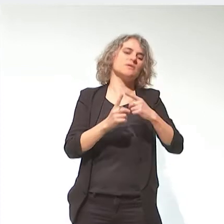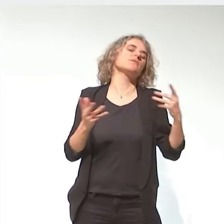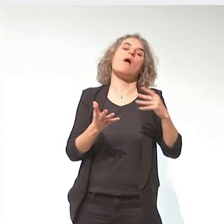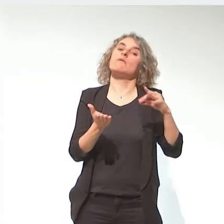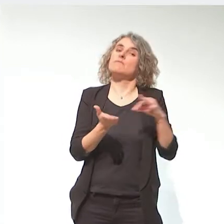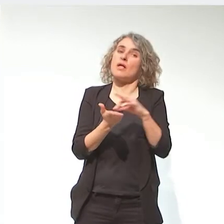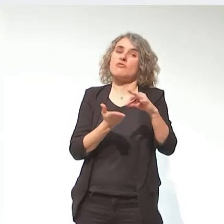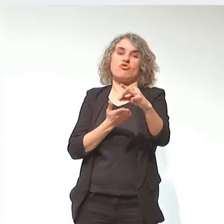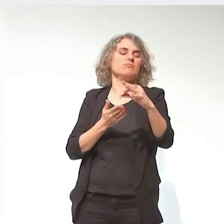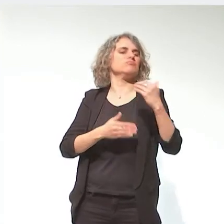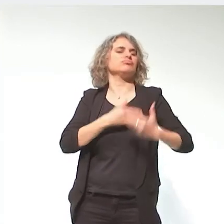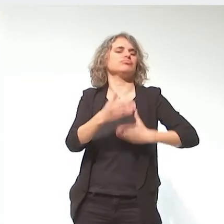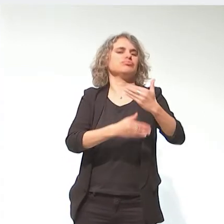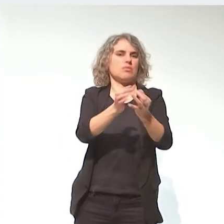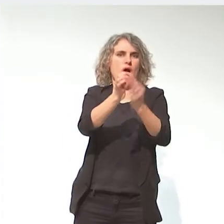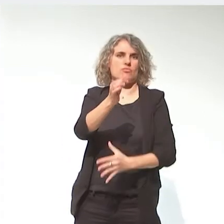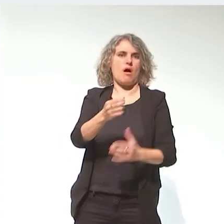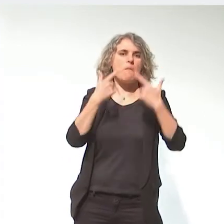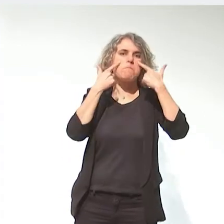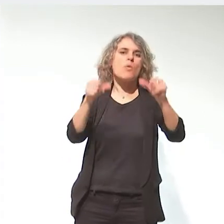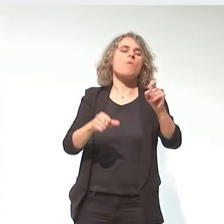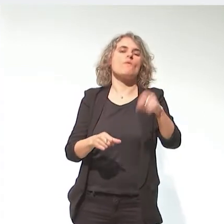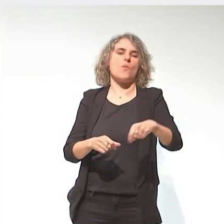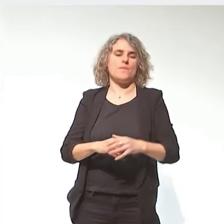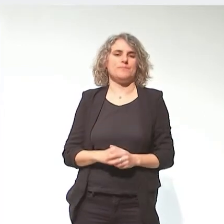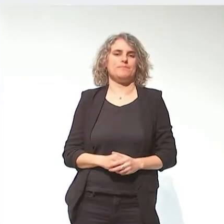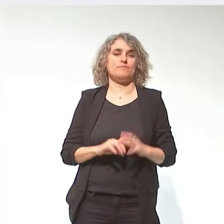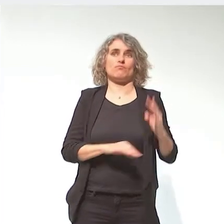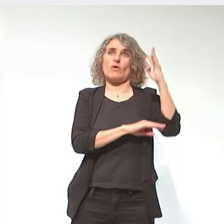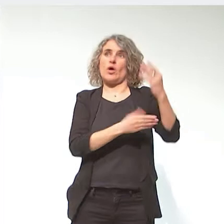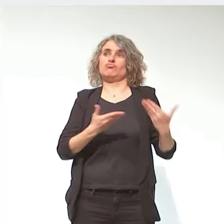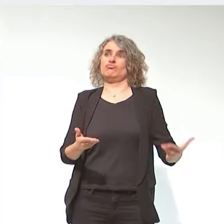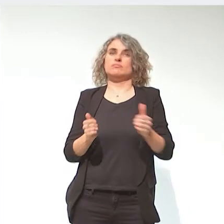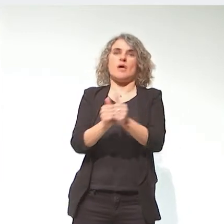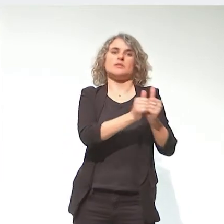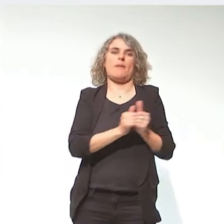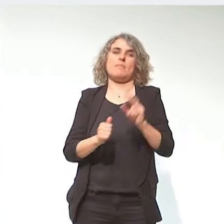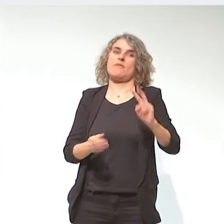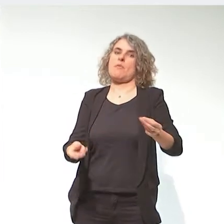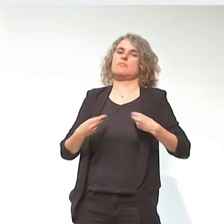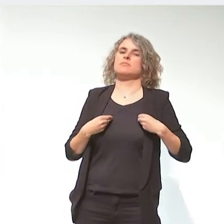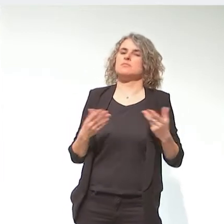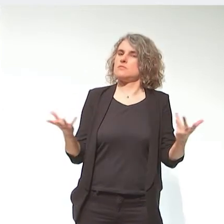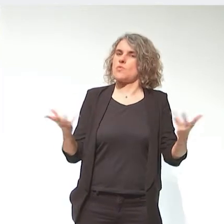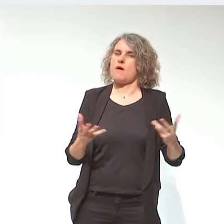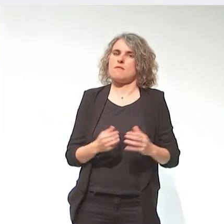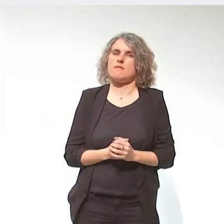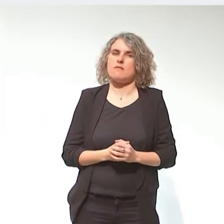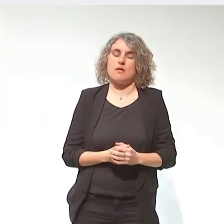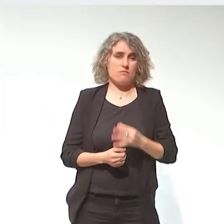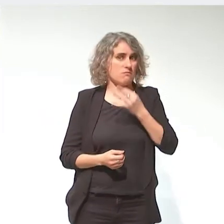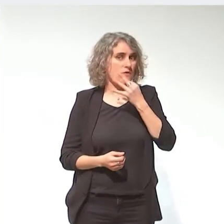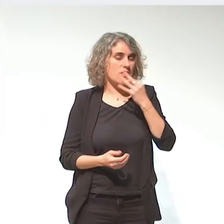impact. Today's conference gives me the opportunity to update you on the implementation of